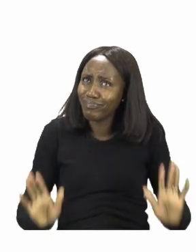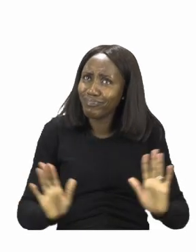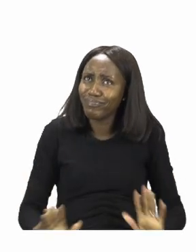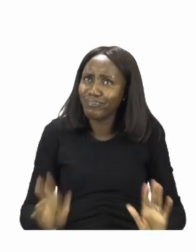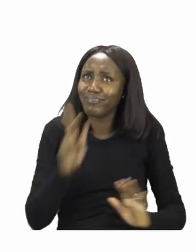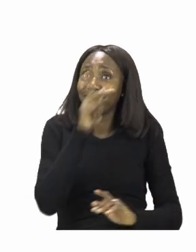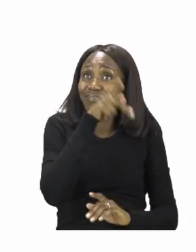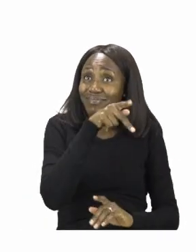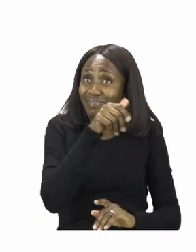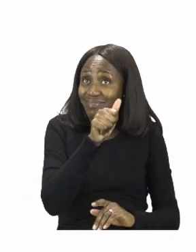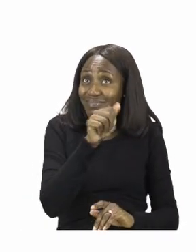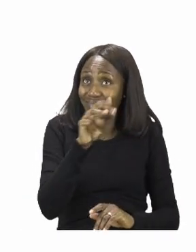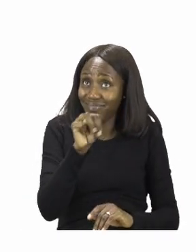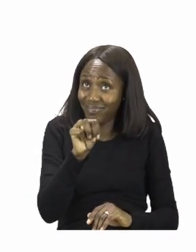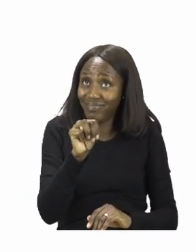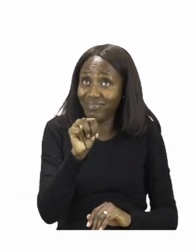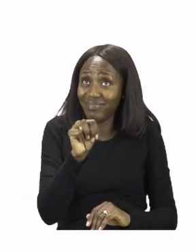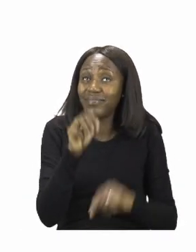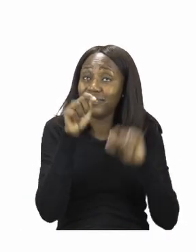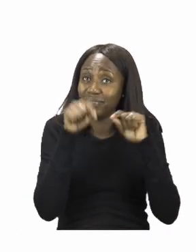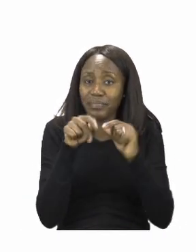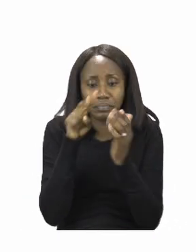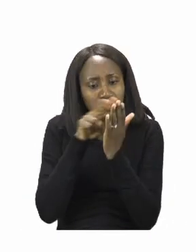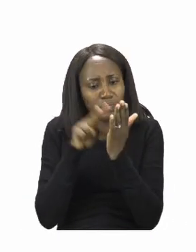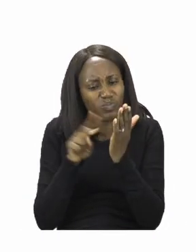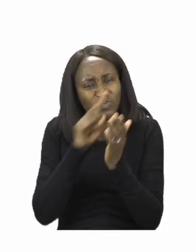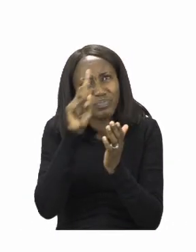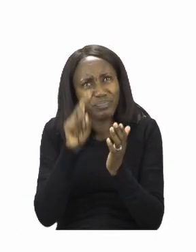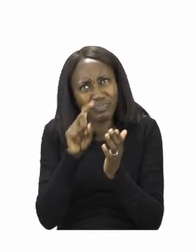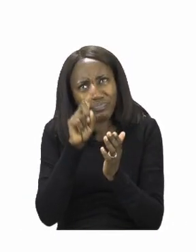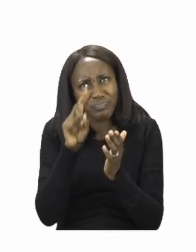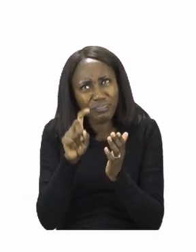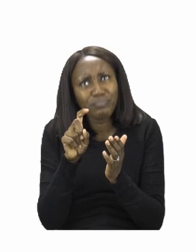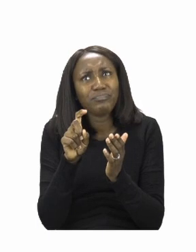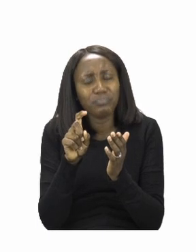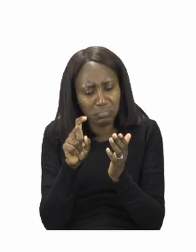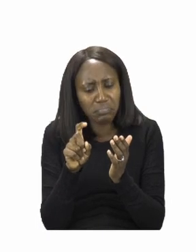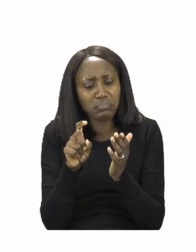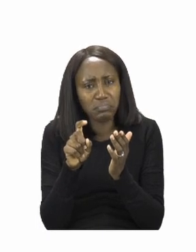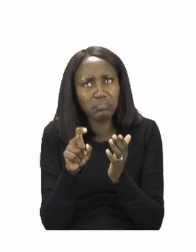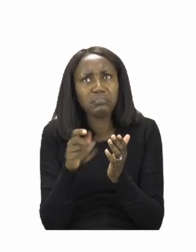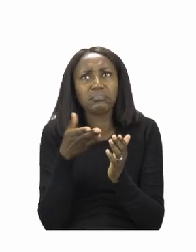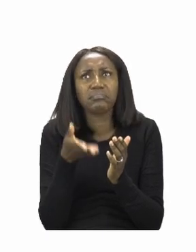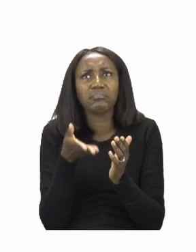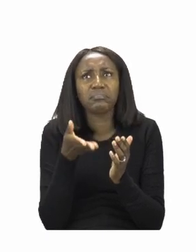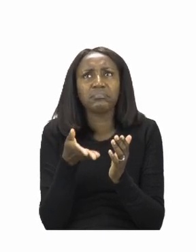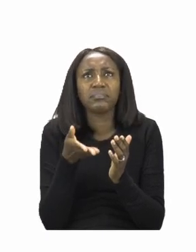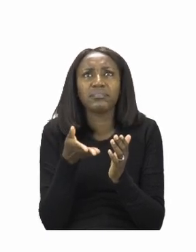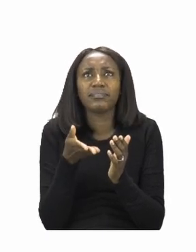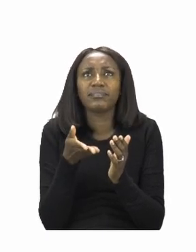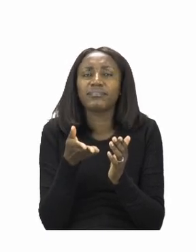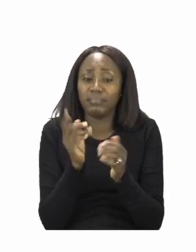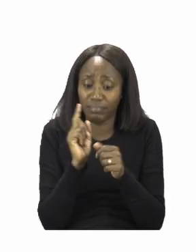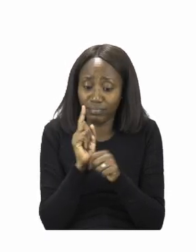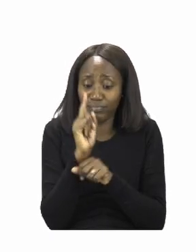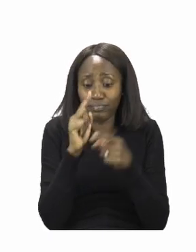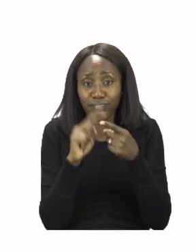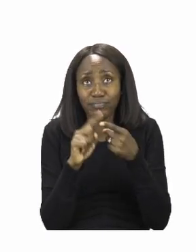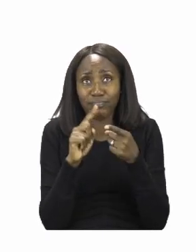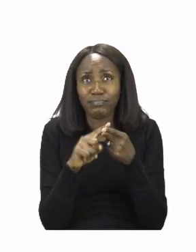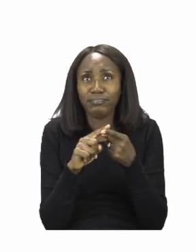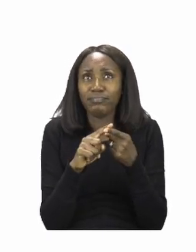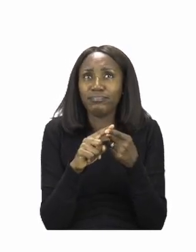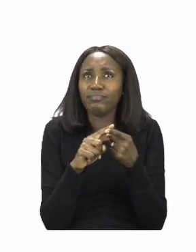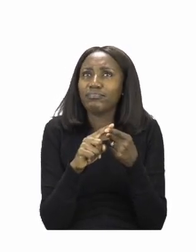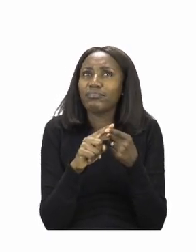when we are reading the questions, I'm sure they are asking us about Pam. The first one says, and we're